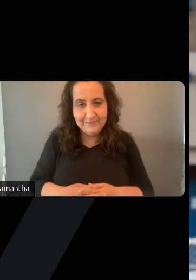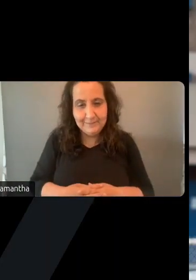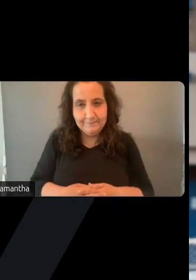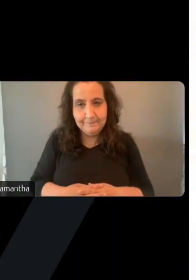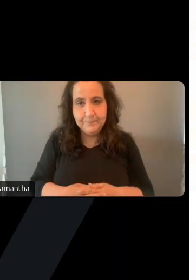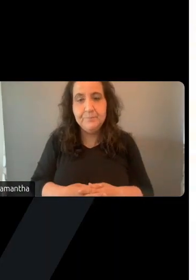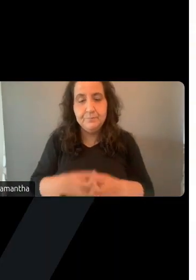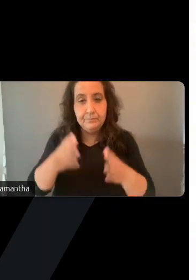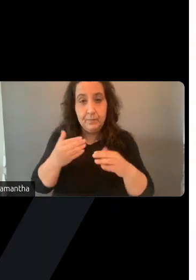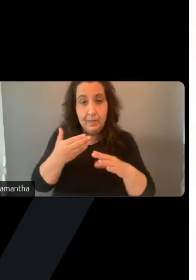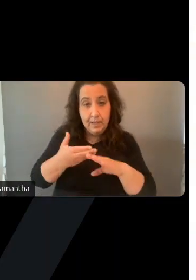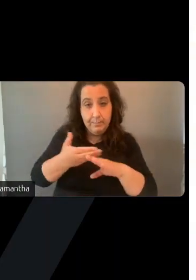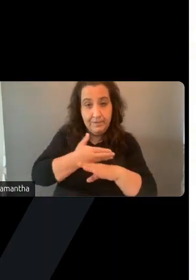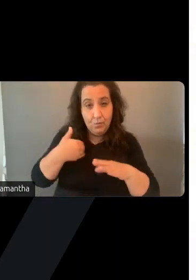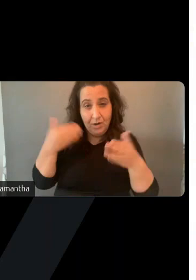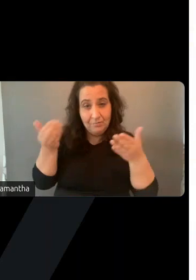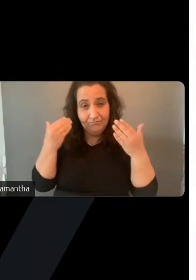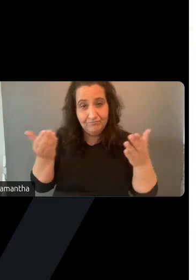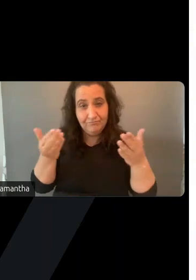So before we do begin,